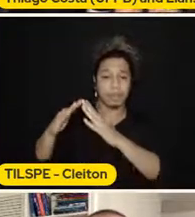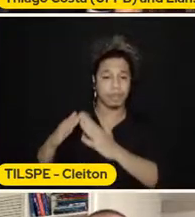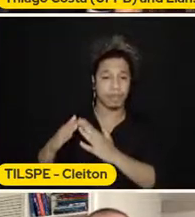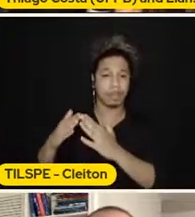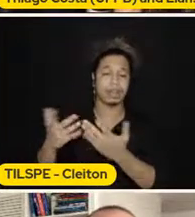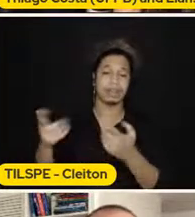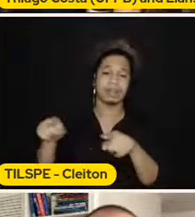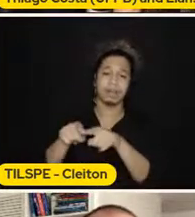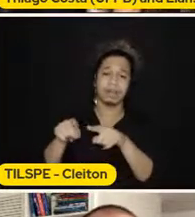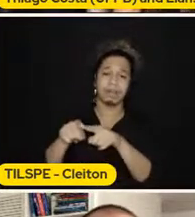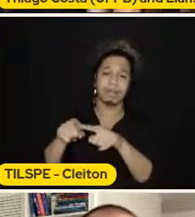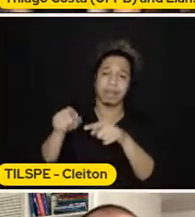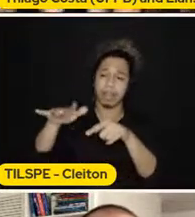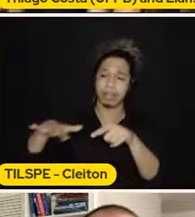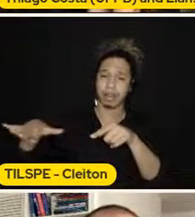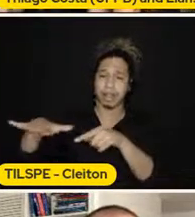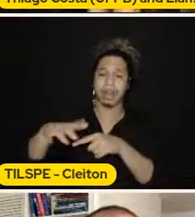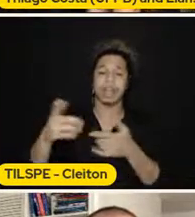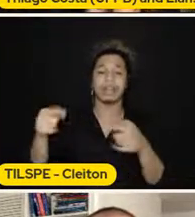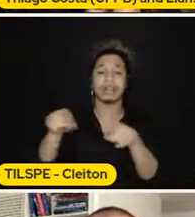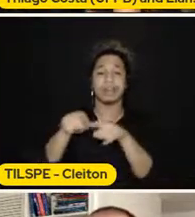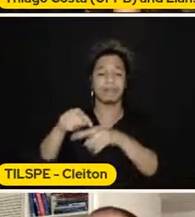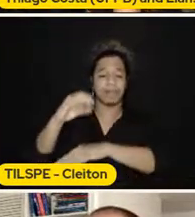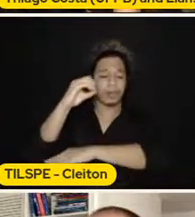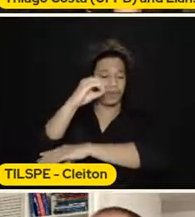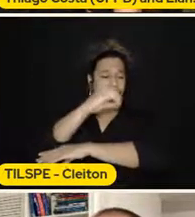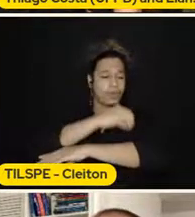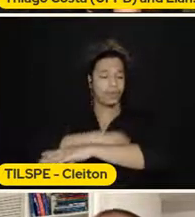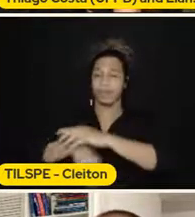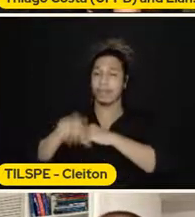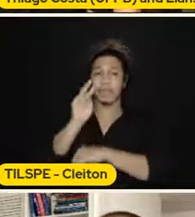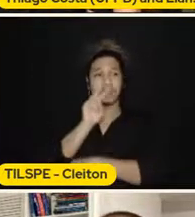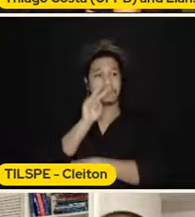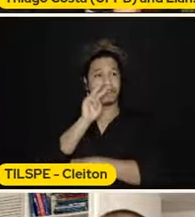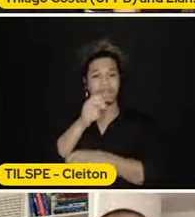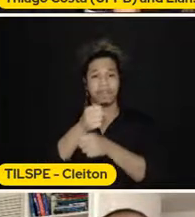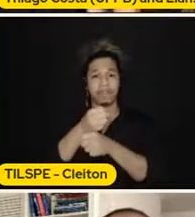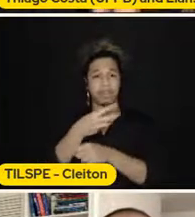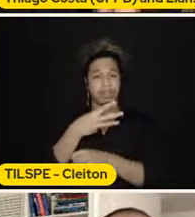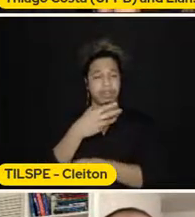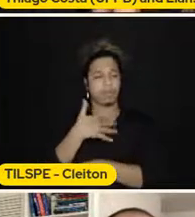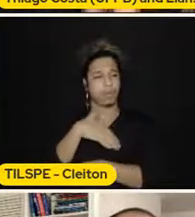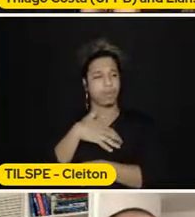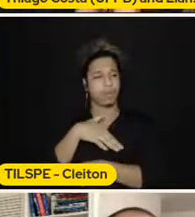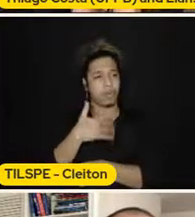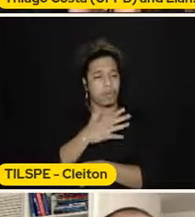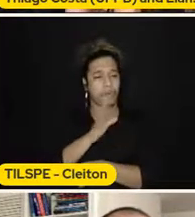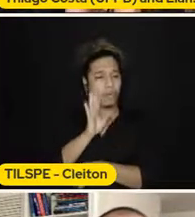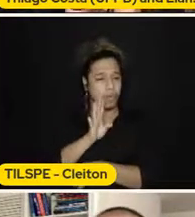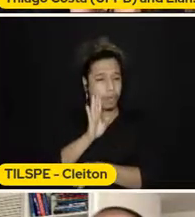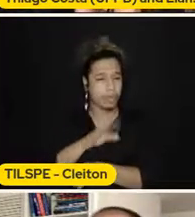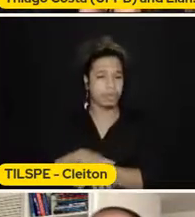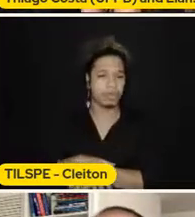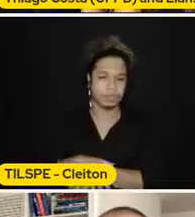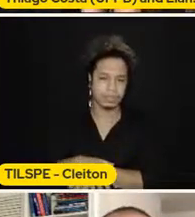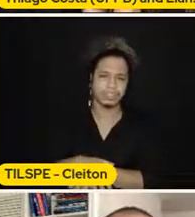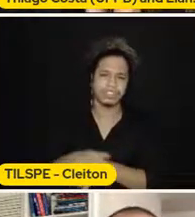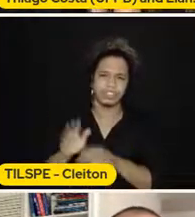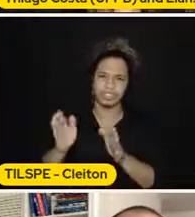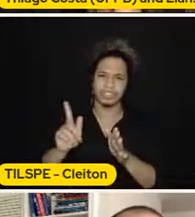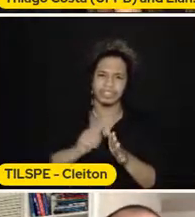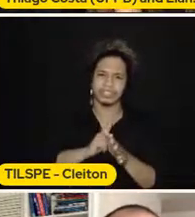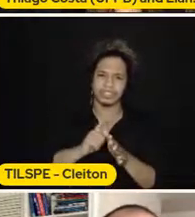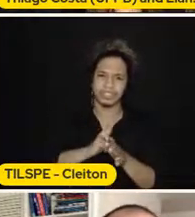have witnessed over these 3 years. One of them is me there. We had several heat waves here in